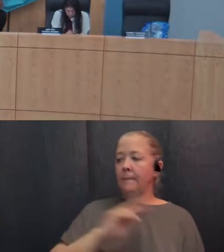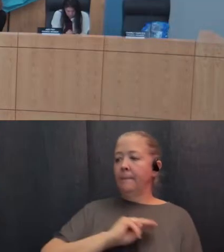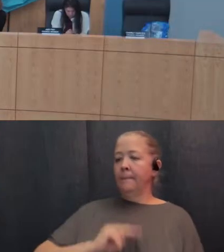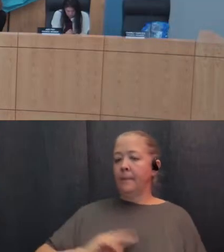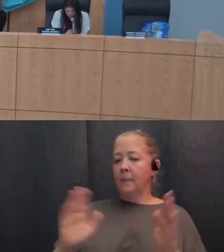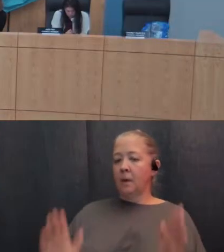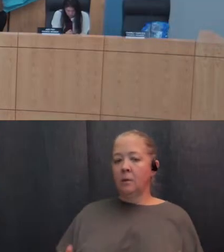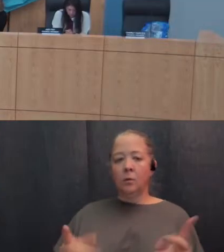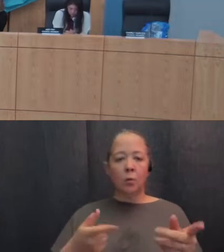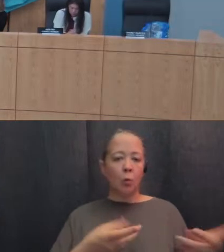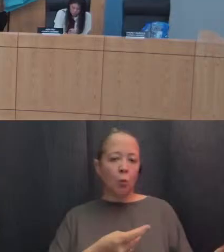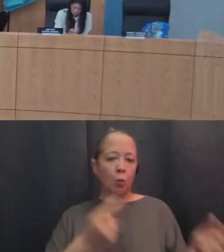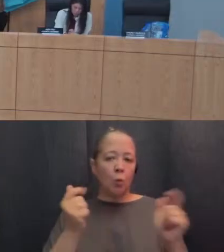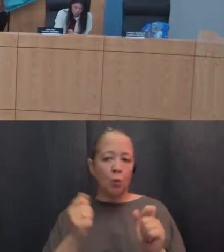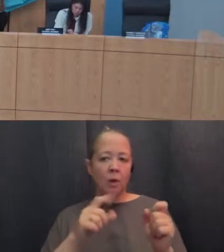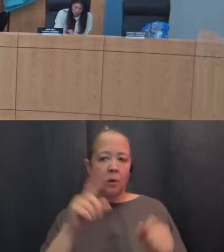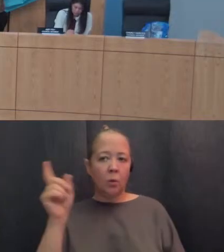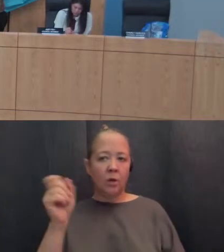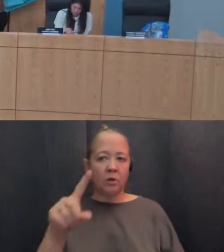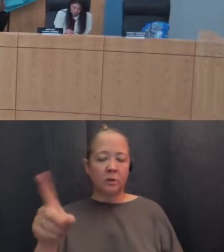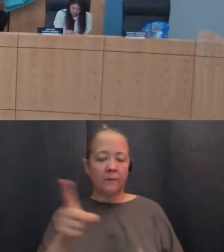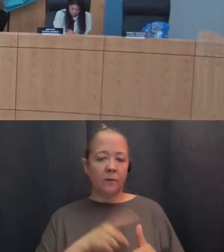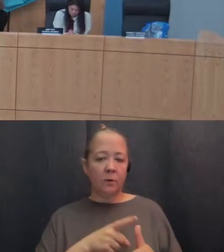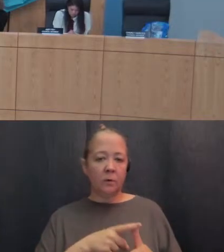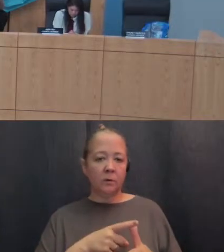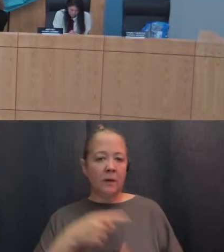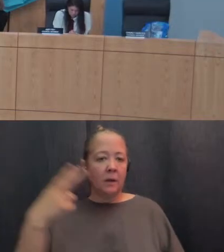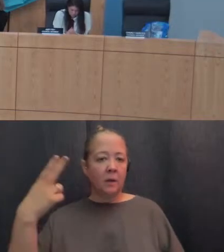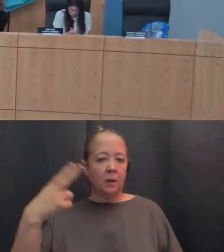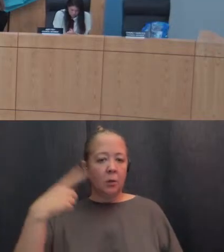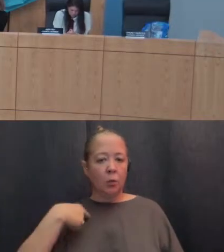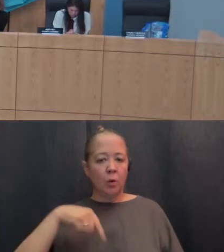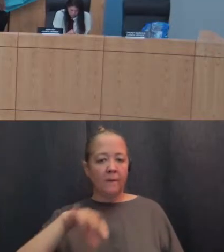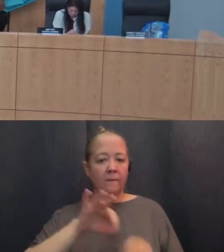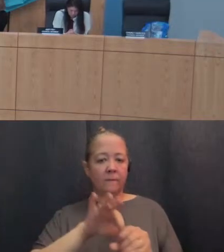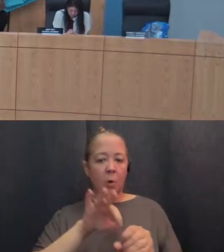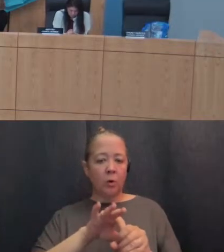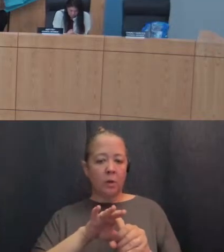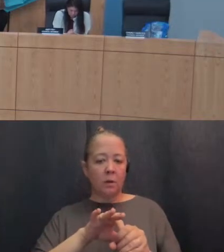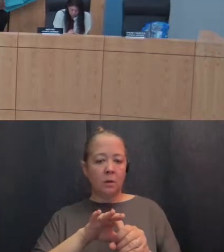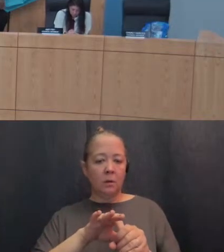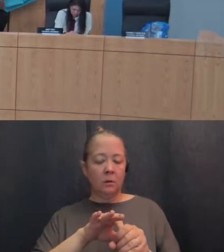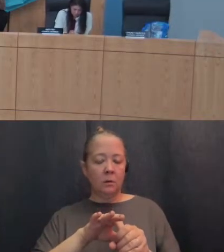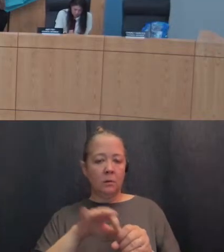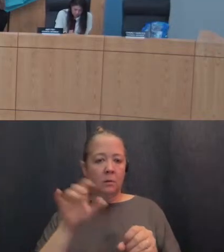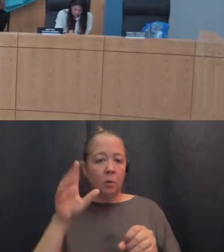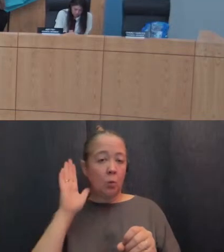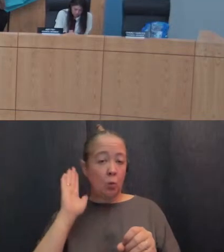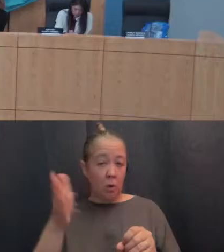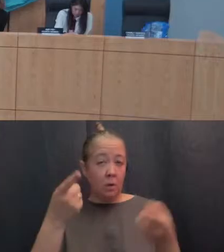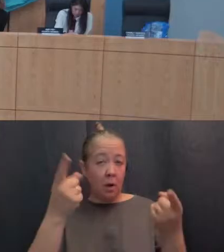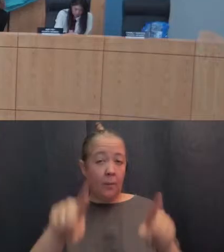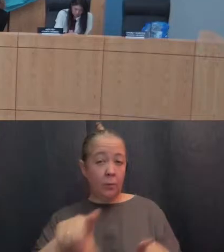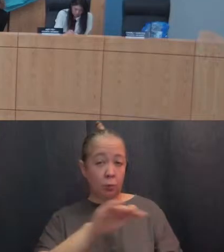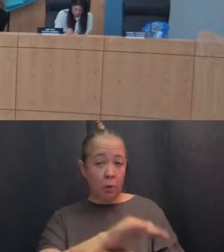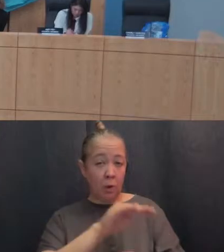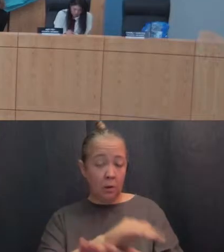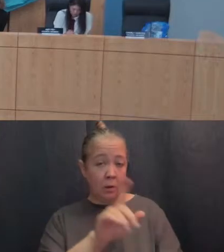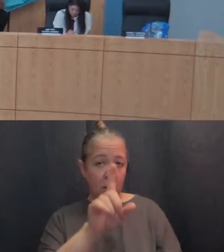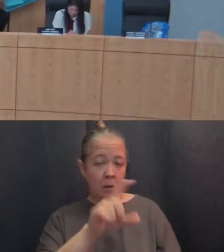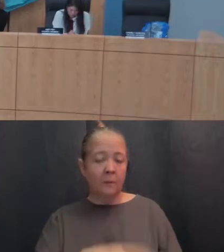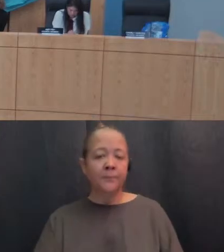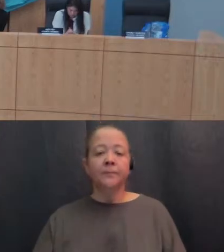have voted on the tax rate in this hearing. Is that happening tonight? It will likely need